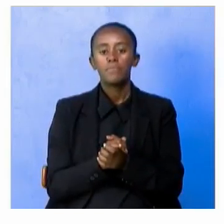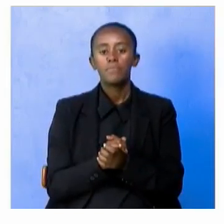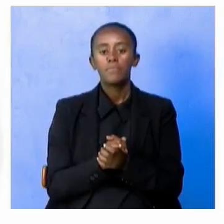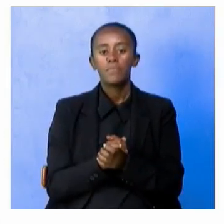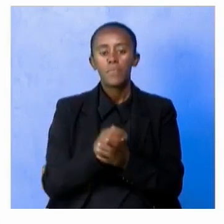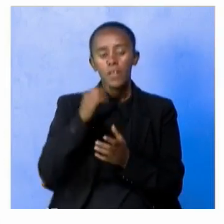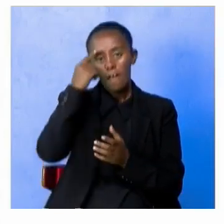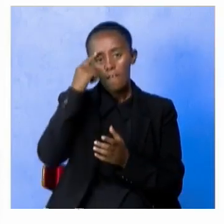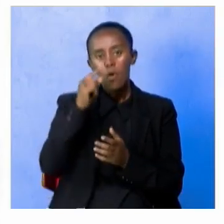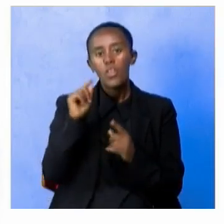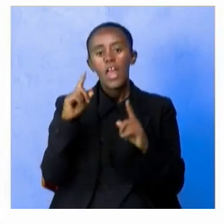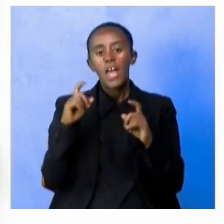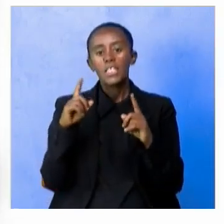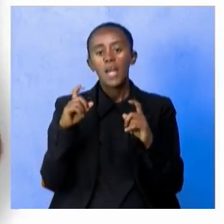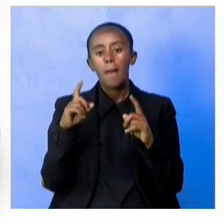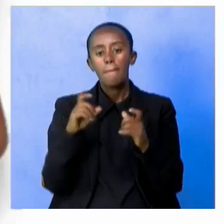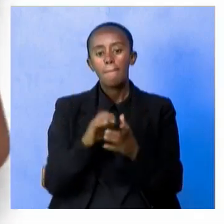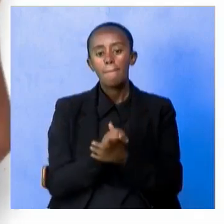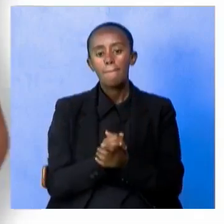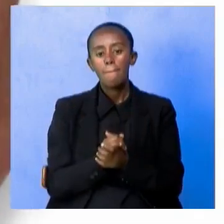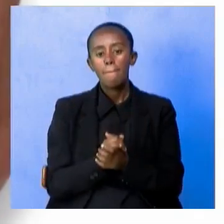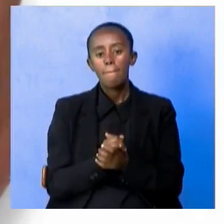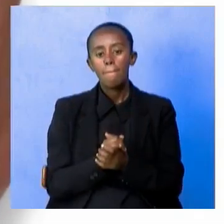for the exam